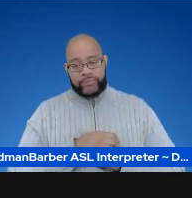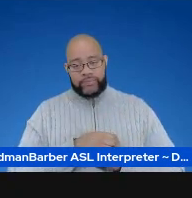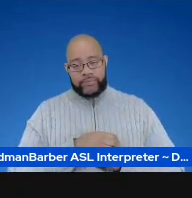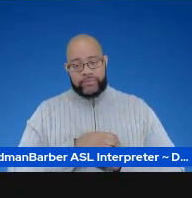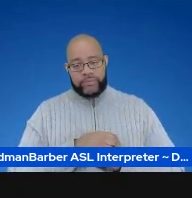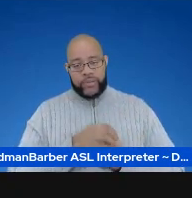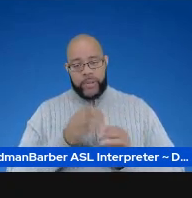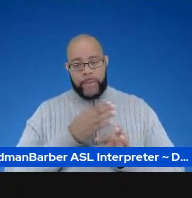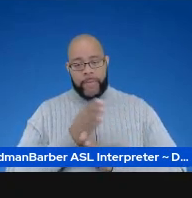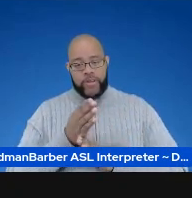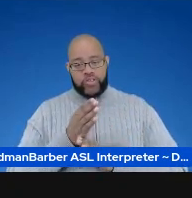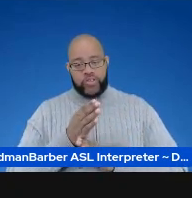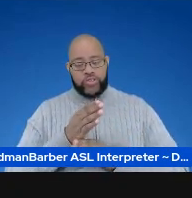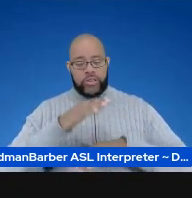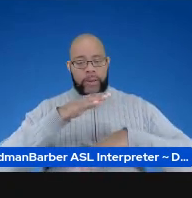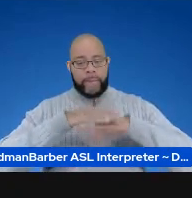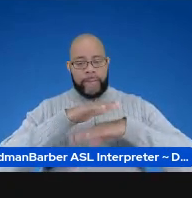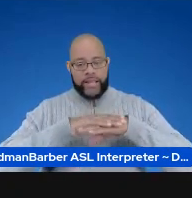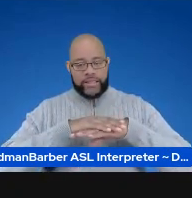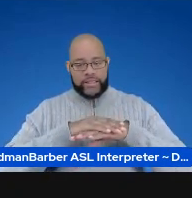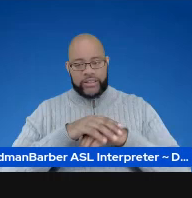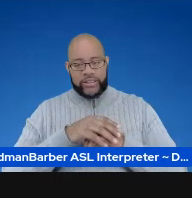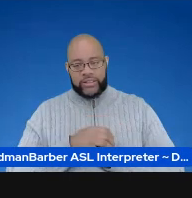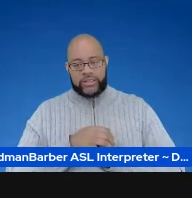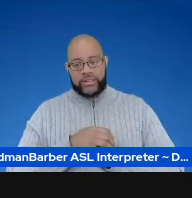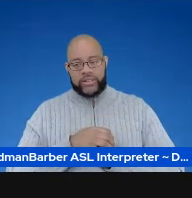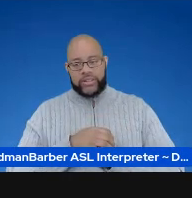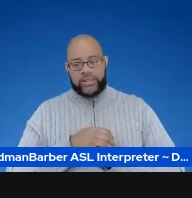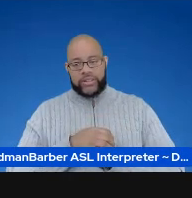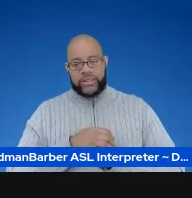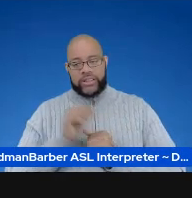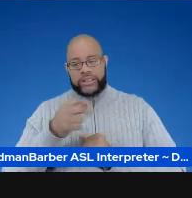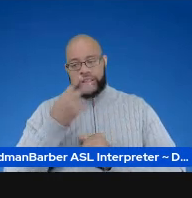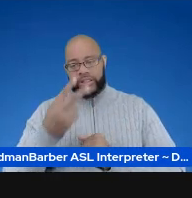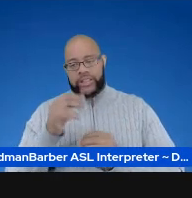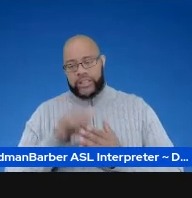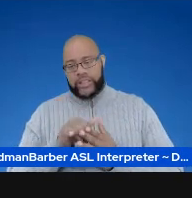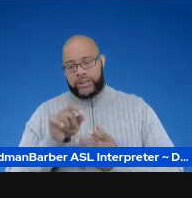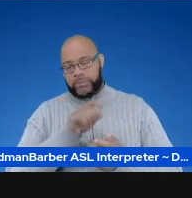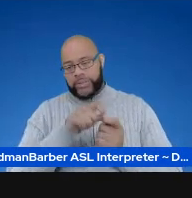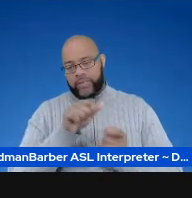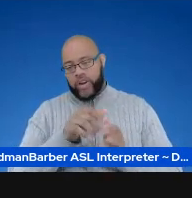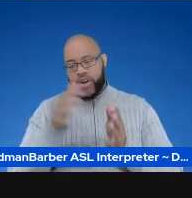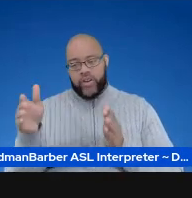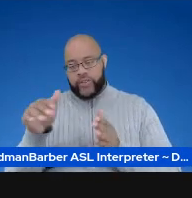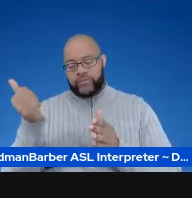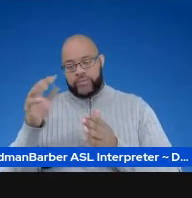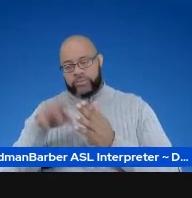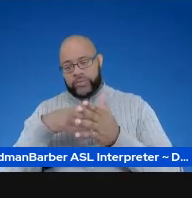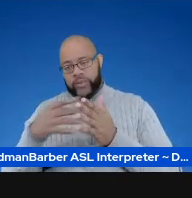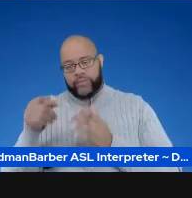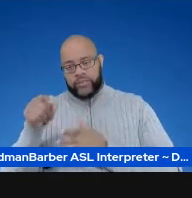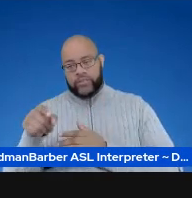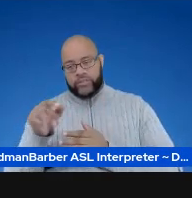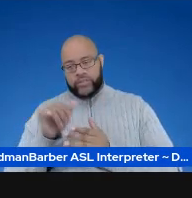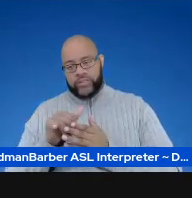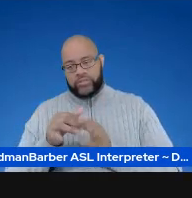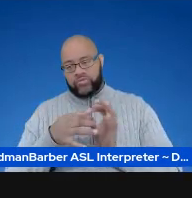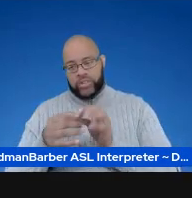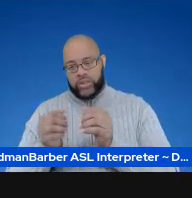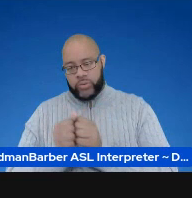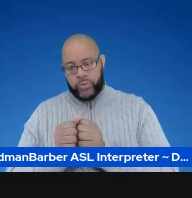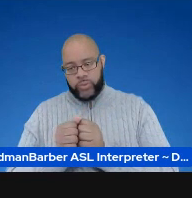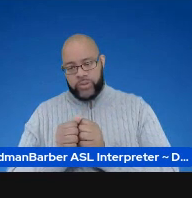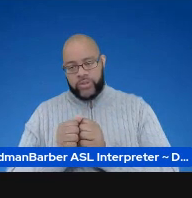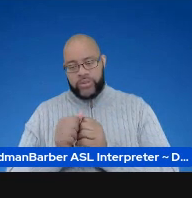major histocompatibility complex genes lie. And you can see particularly here the particular HLAs that are associated with